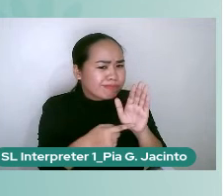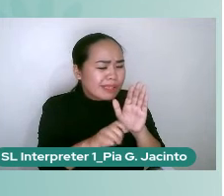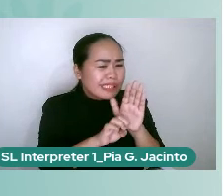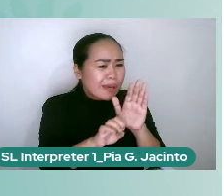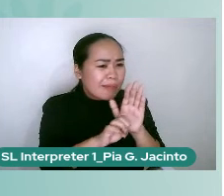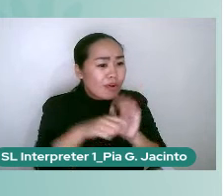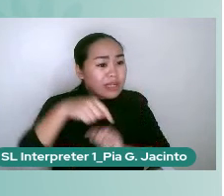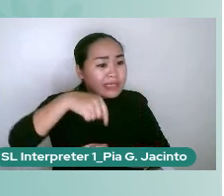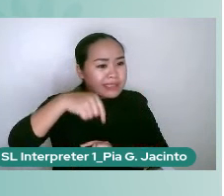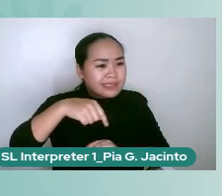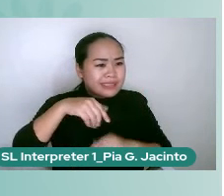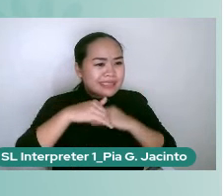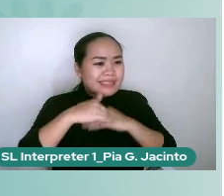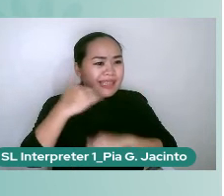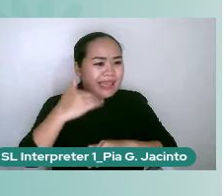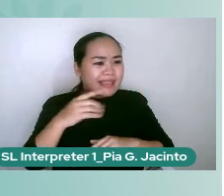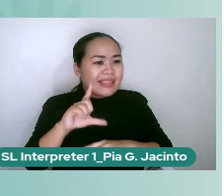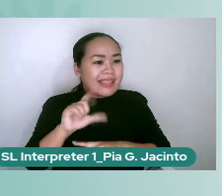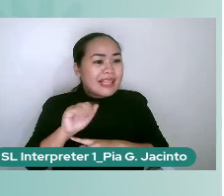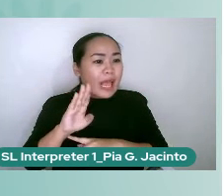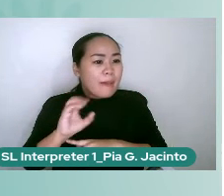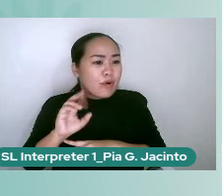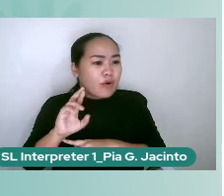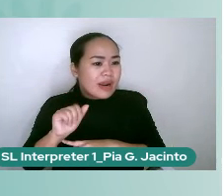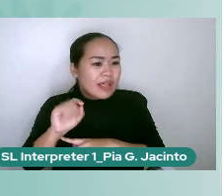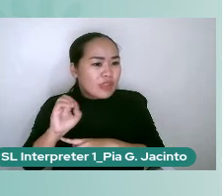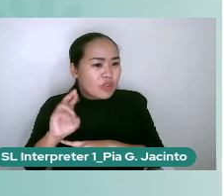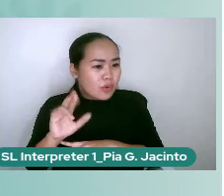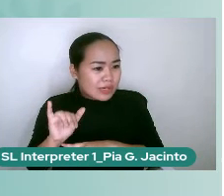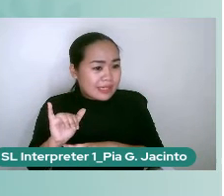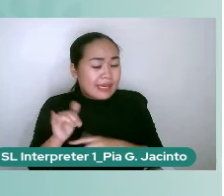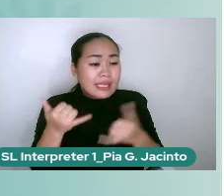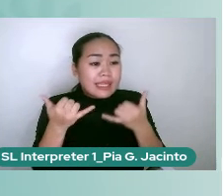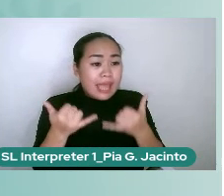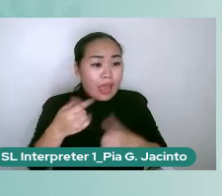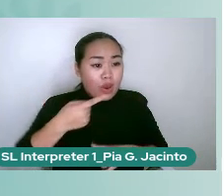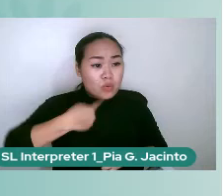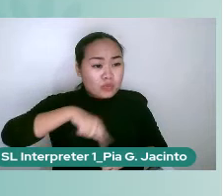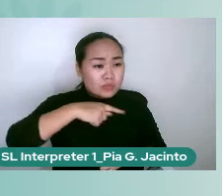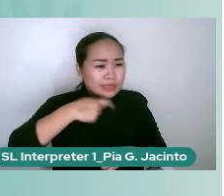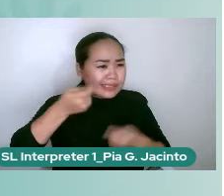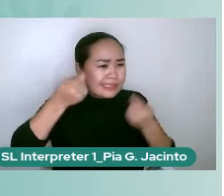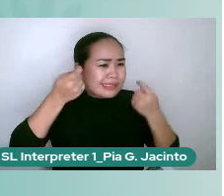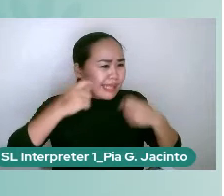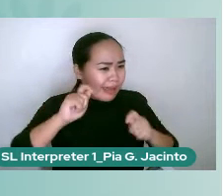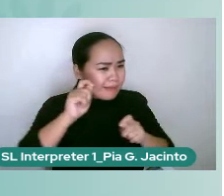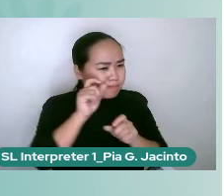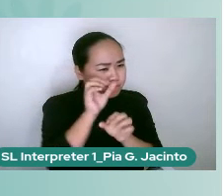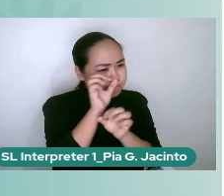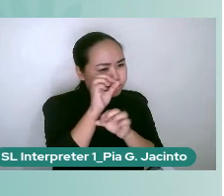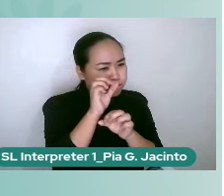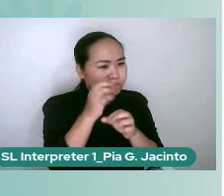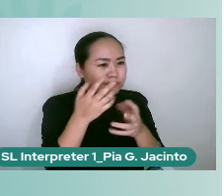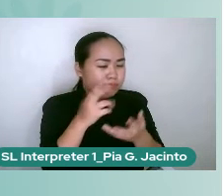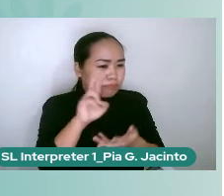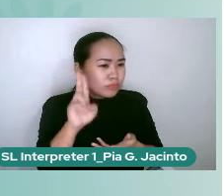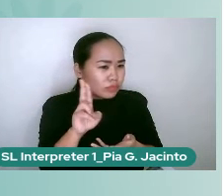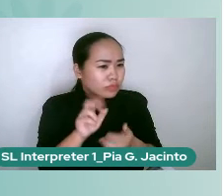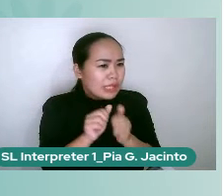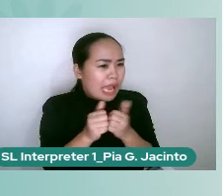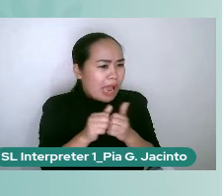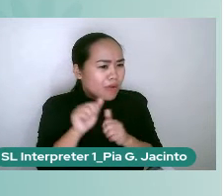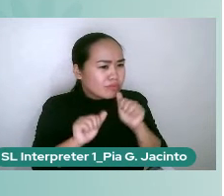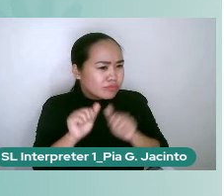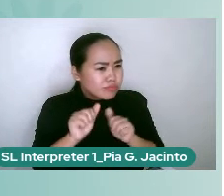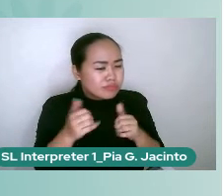lab. And we analysed these paired samples across 6 different assays. And to cut a very long story